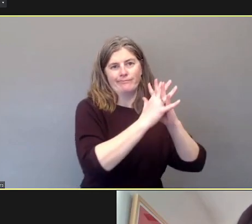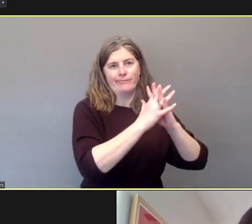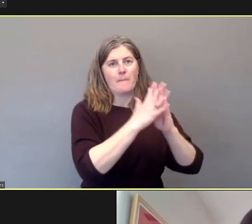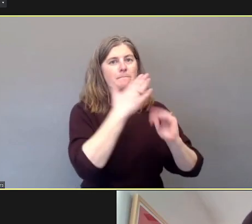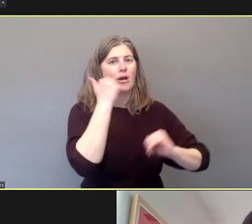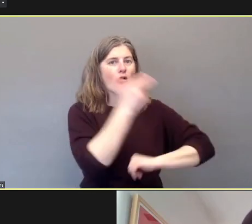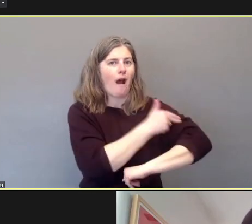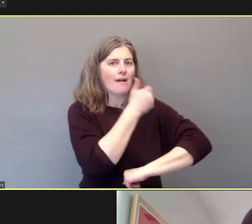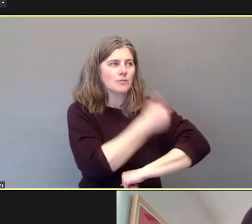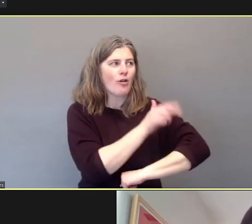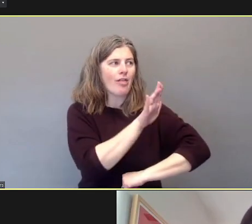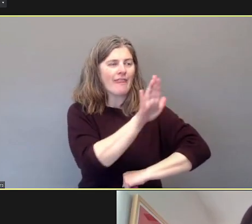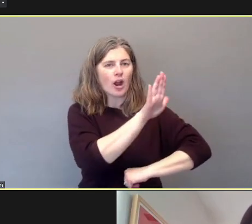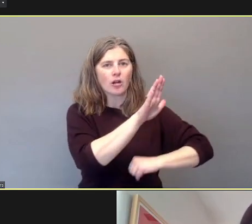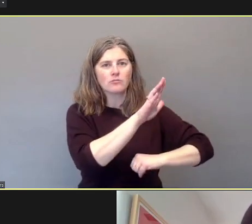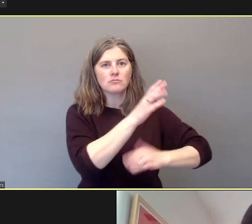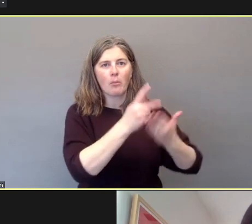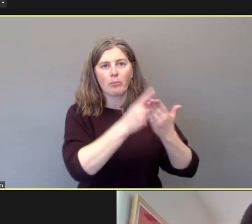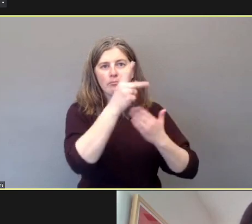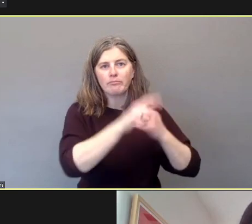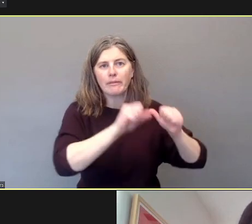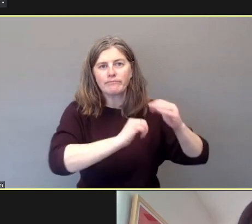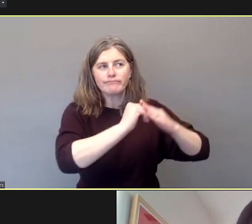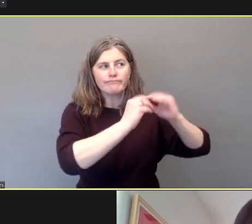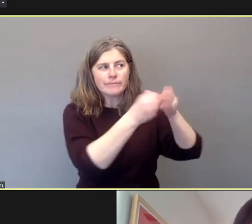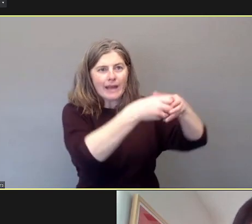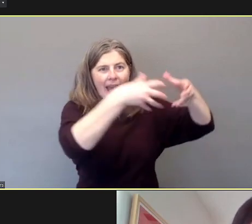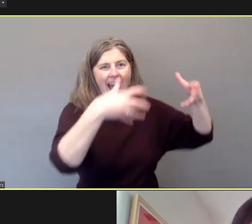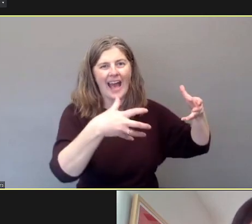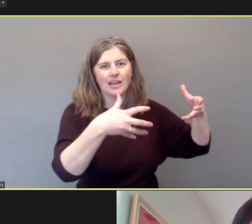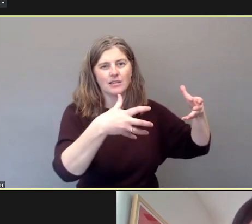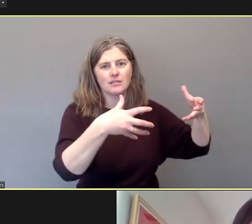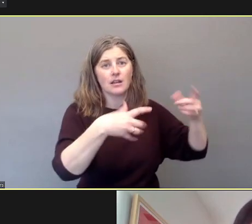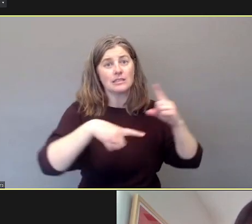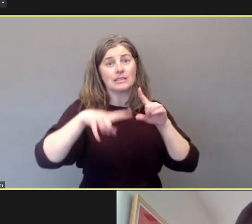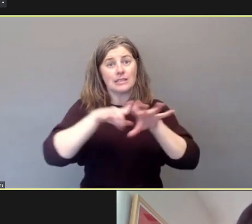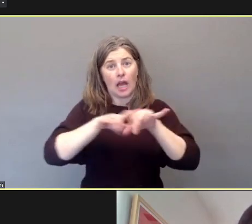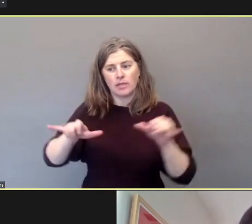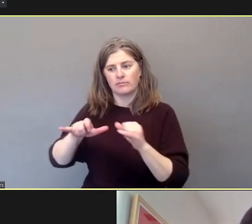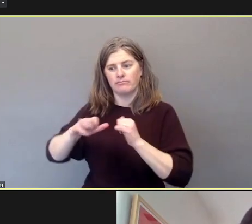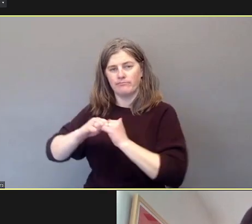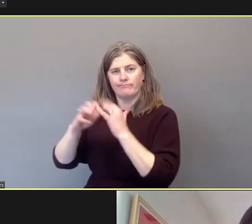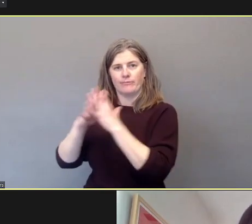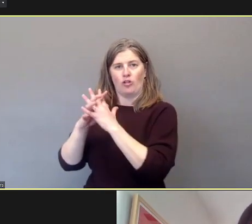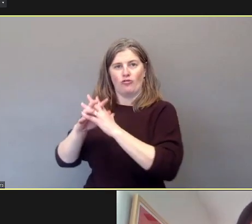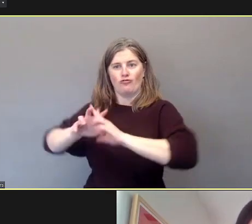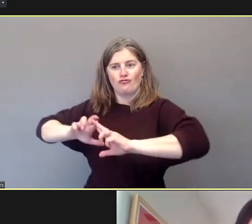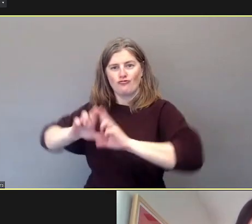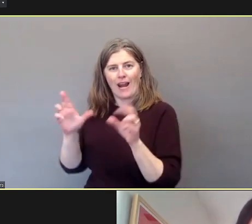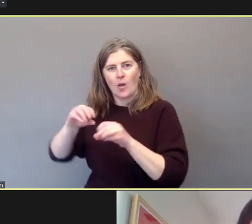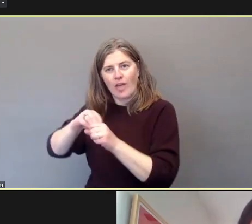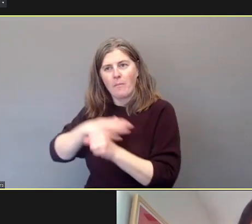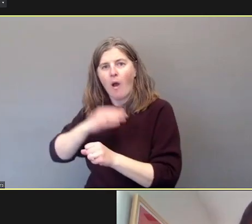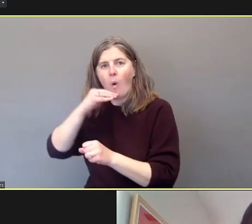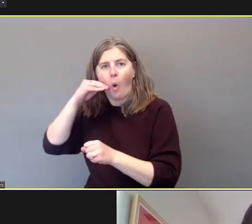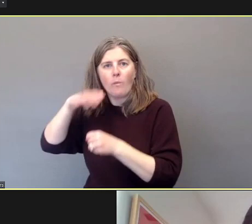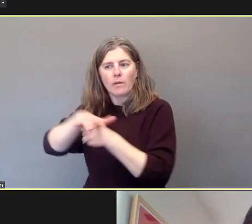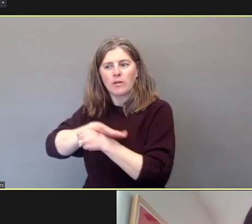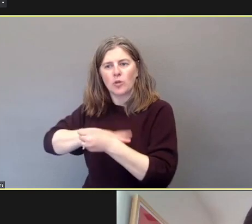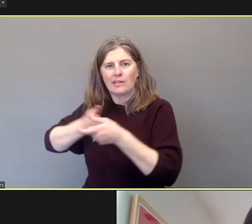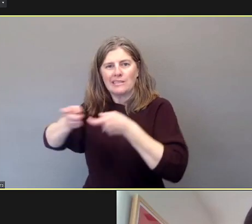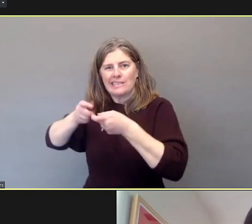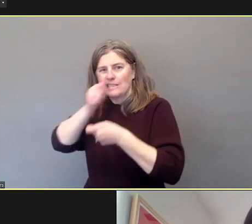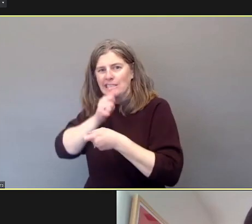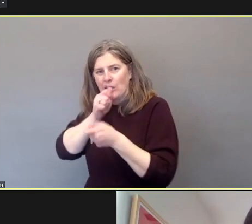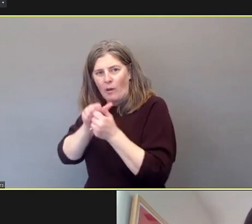expanding it, and two, building an infrastructure in our homes and communities to deal with the disease. So not